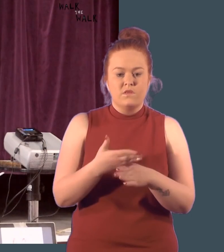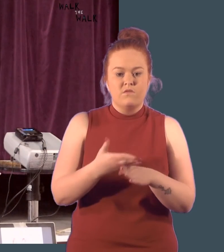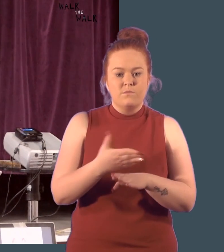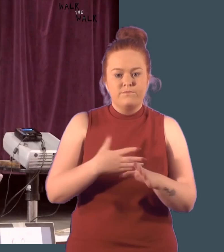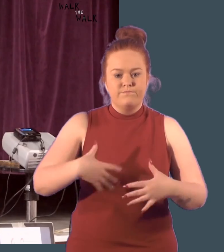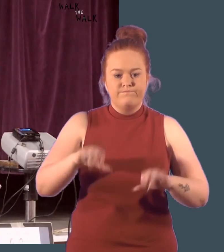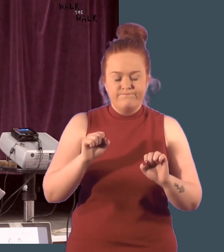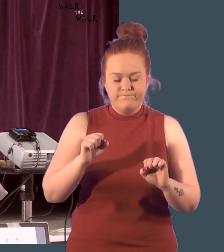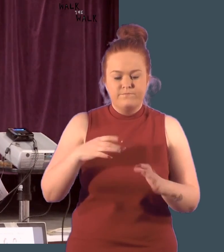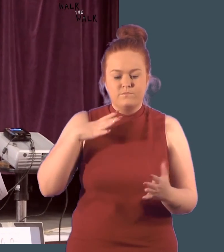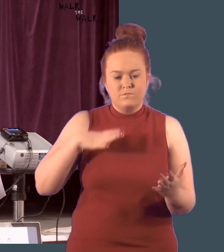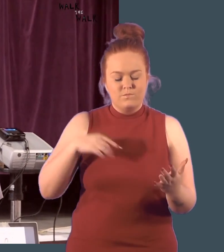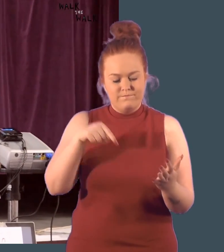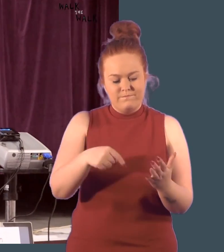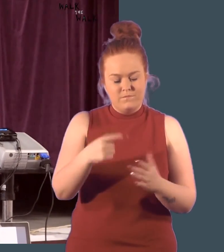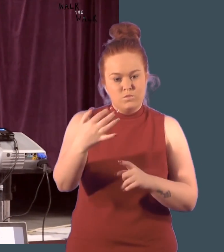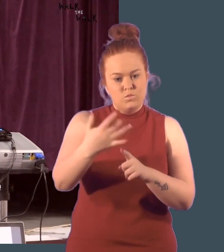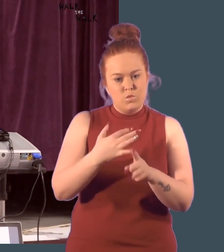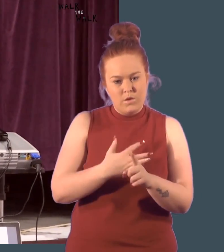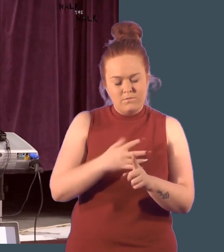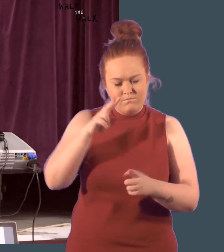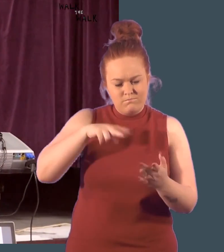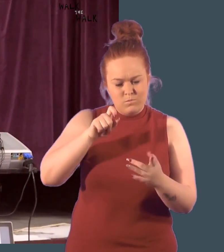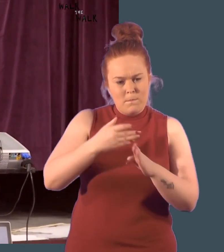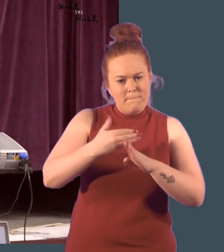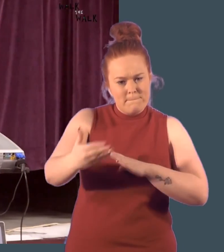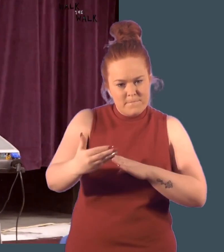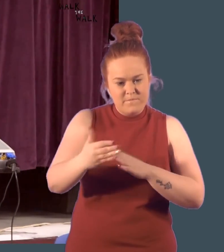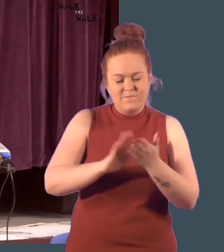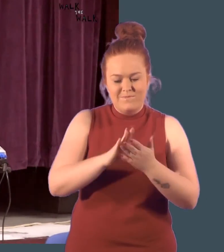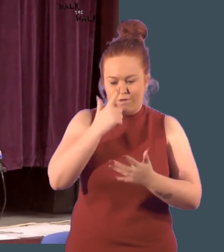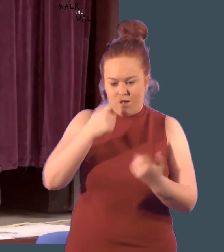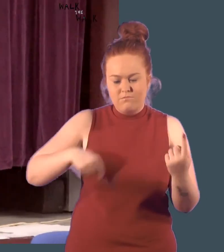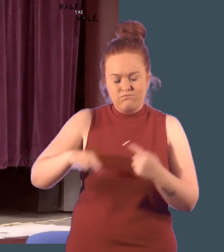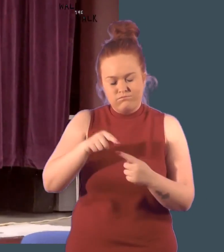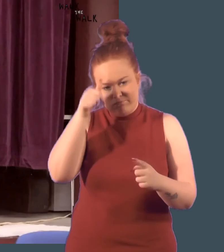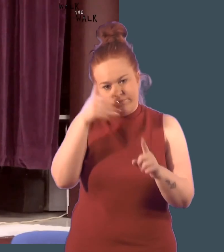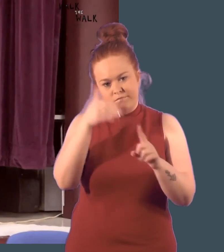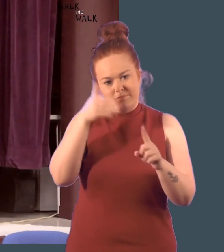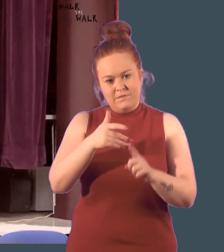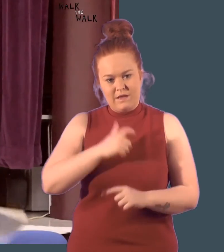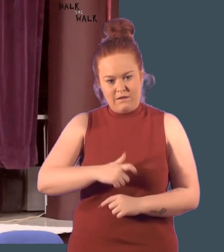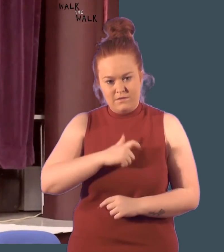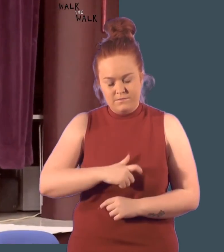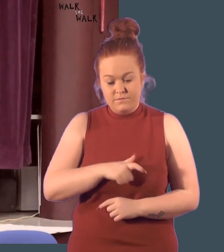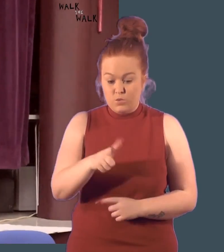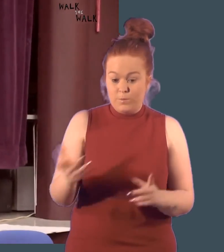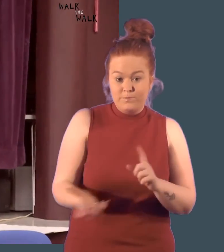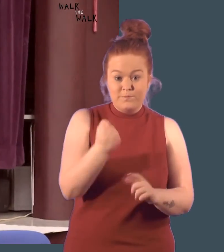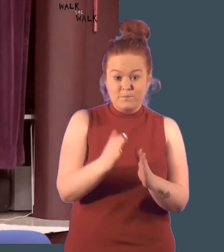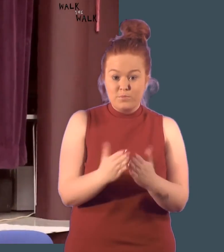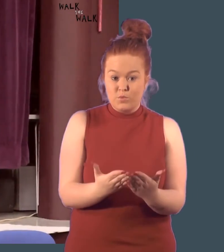But before we do the activity, I want us to read a bit more of the story. So we've got a bit more familiarity with some of the characters. So if you can grab your